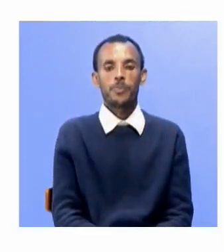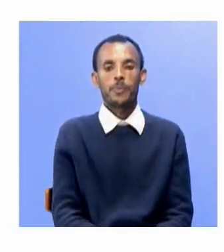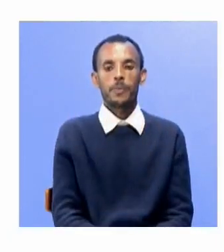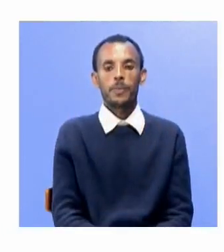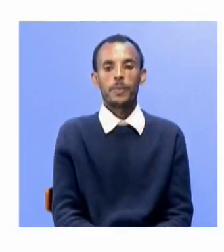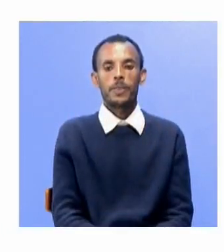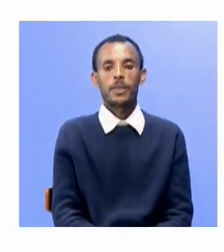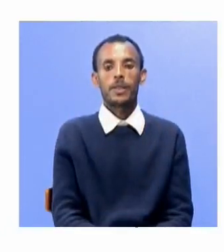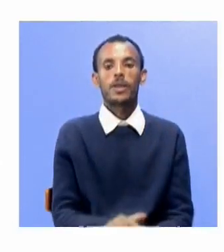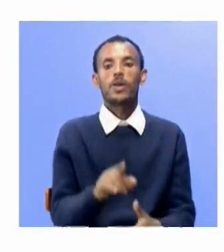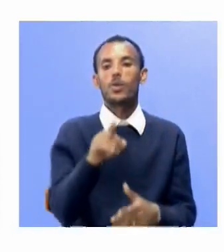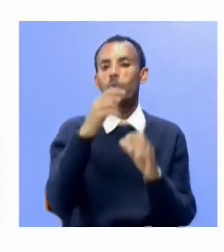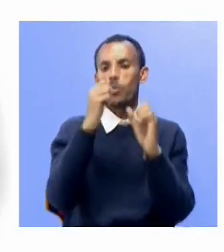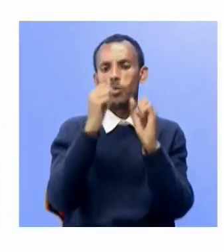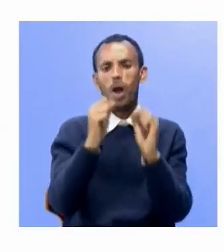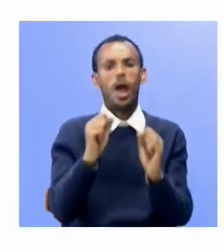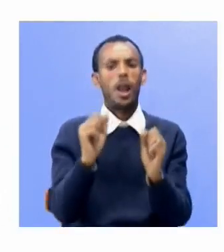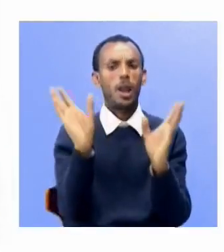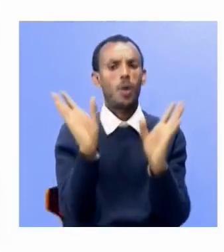we can collect data.